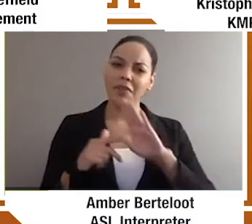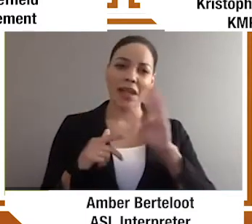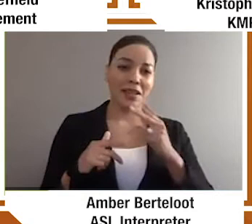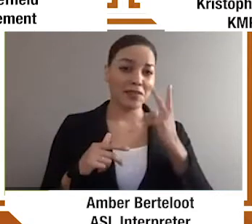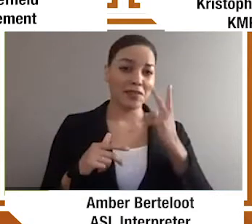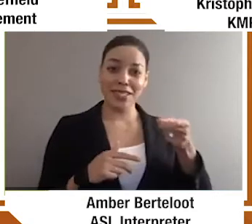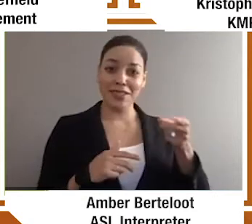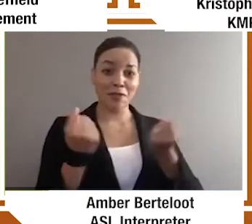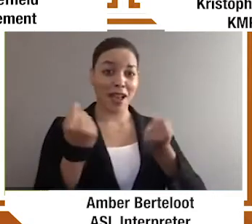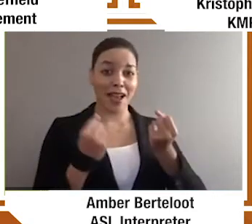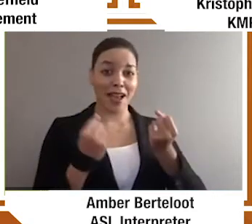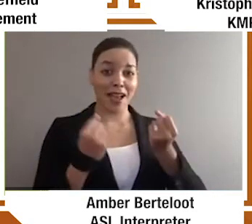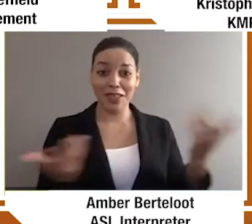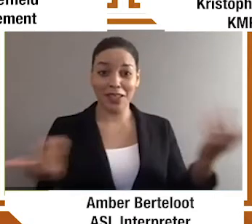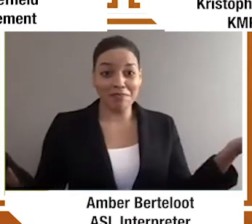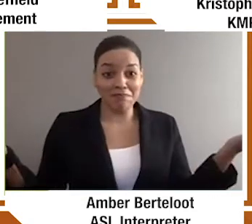even.